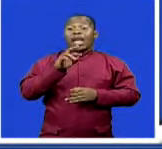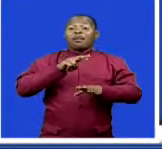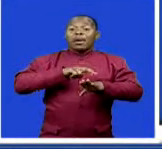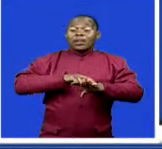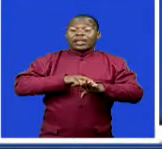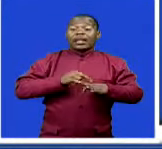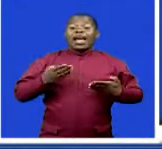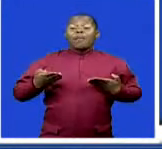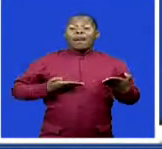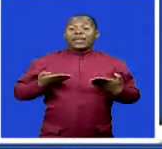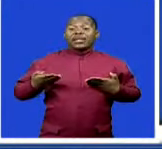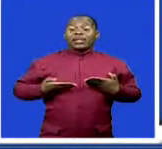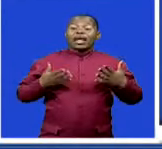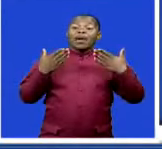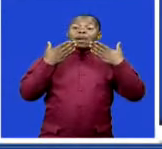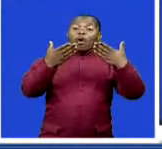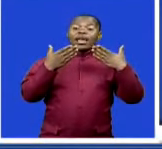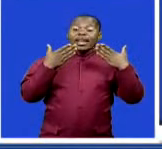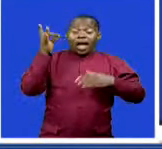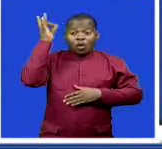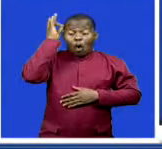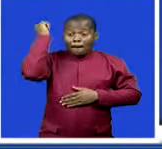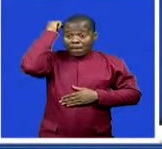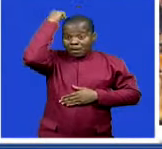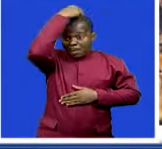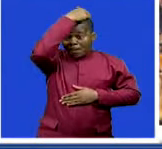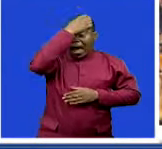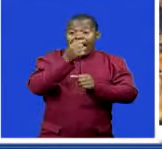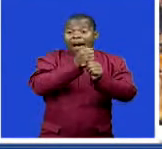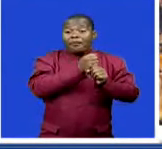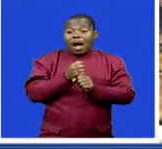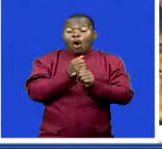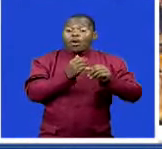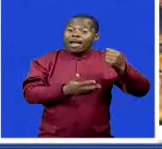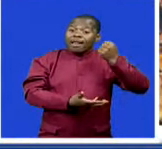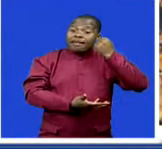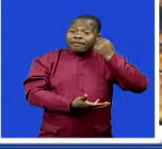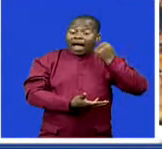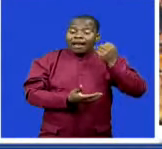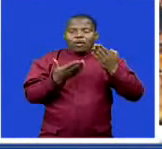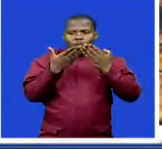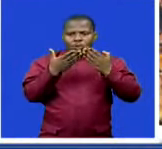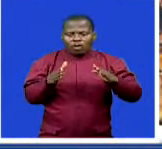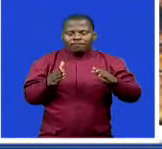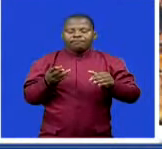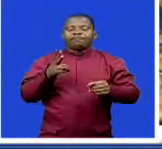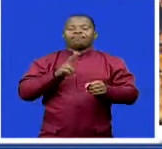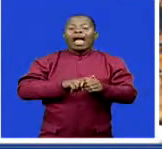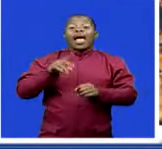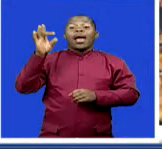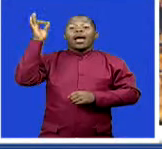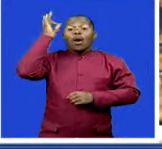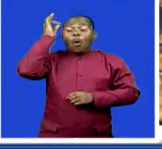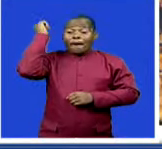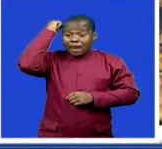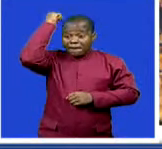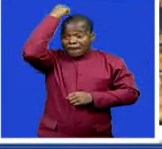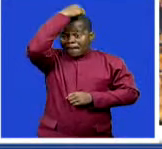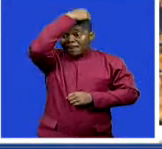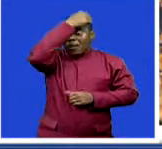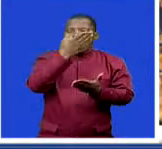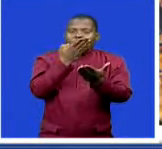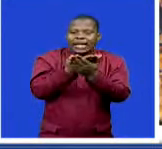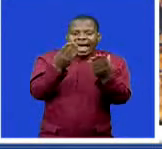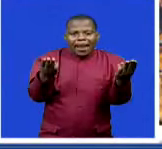Makanya reporting at Mandvulo Grand Hall at Lozita. His Majesty King Eswatini the Third has implored Maswati to make